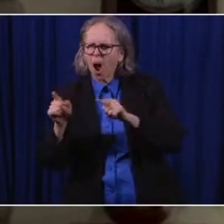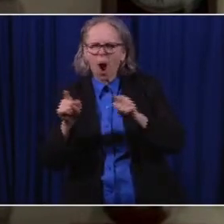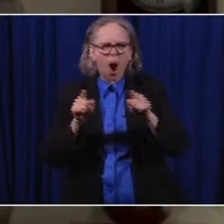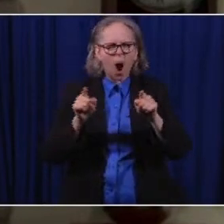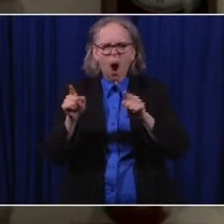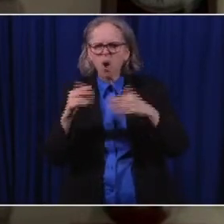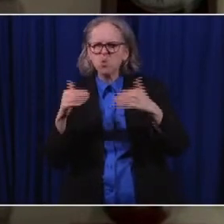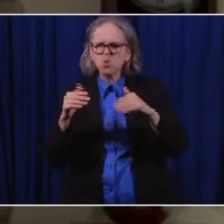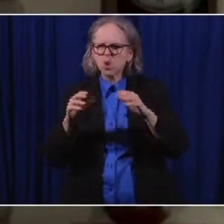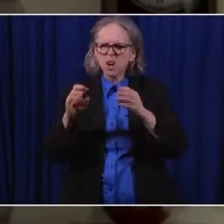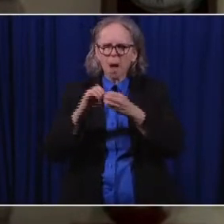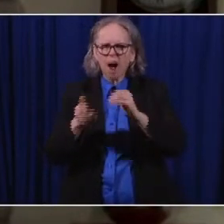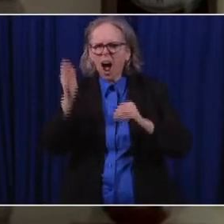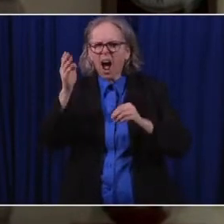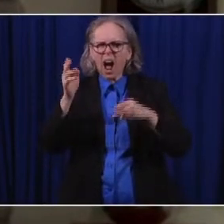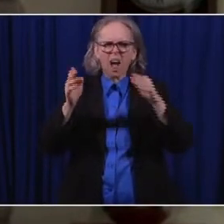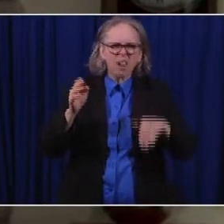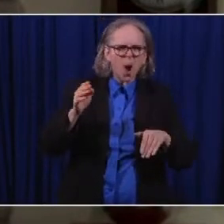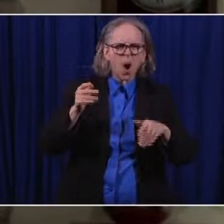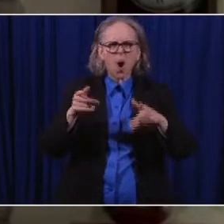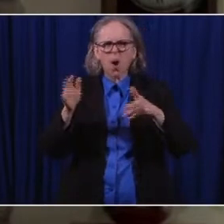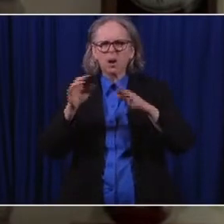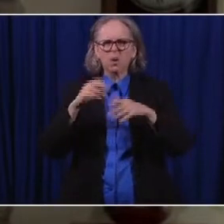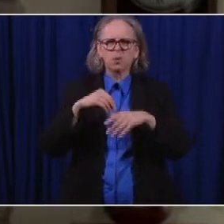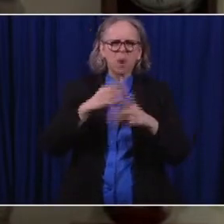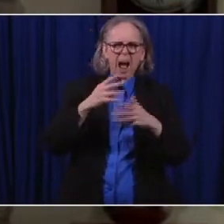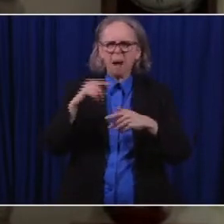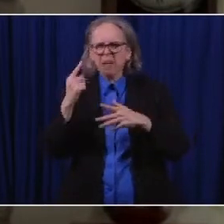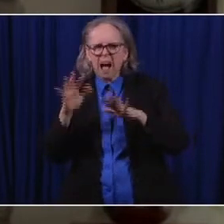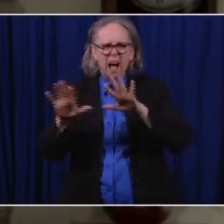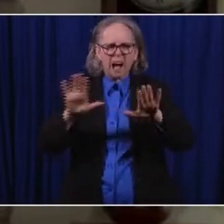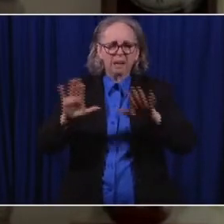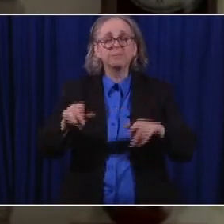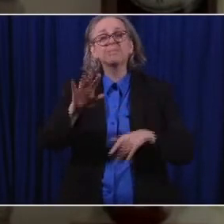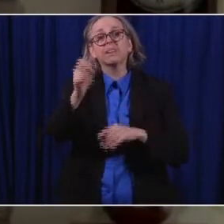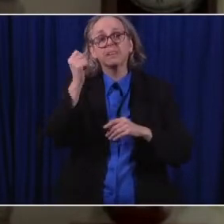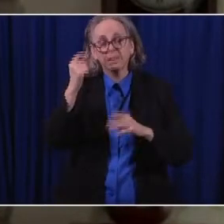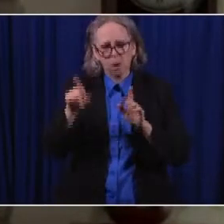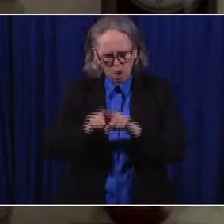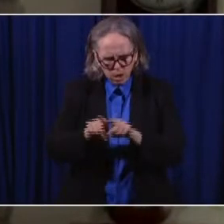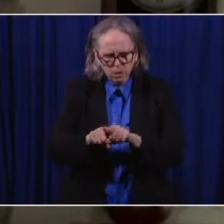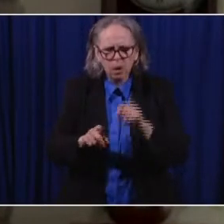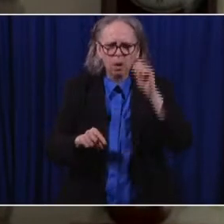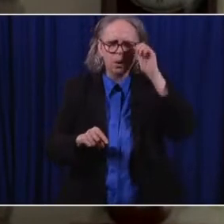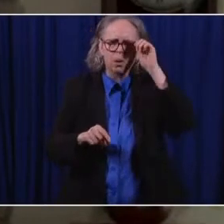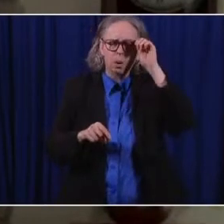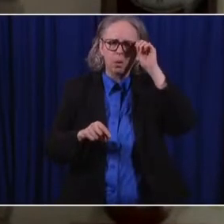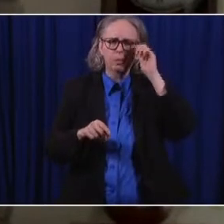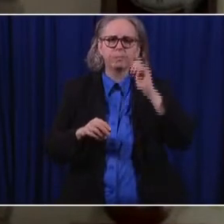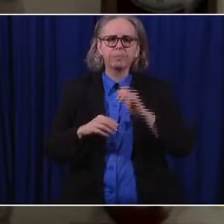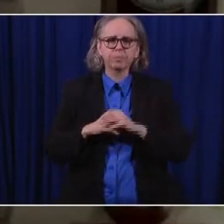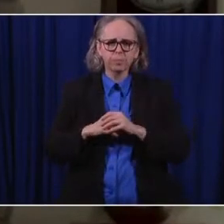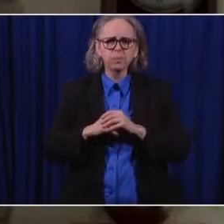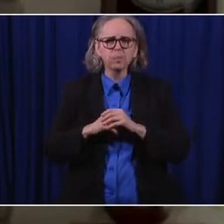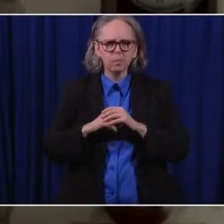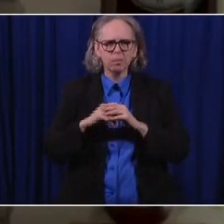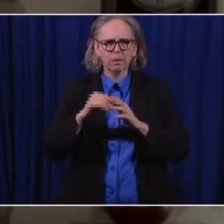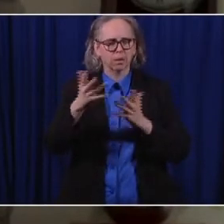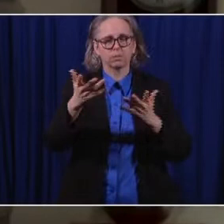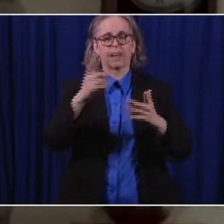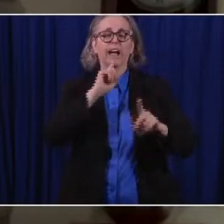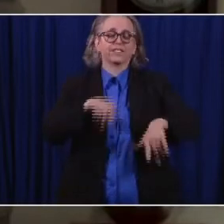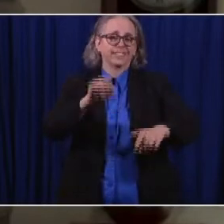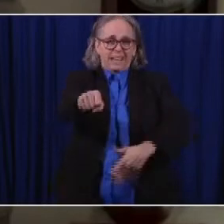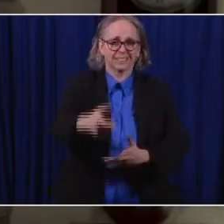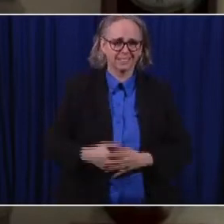people who are white, what percentage of that population has gotten the shot, African-American, Hispanic, and on and on. So yeah, you'll be able to look.